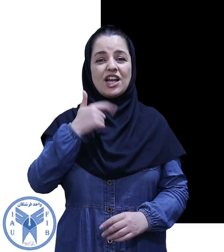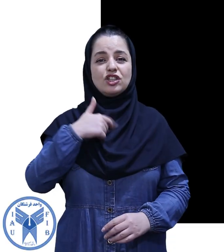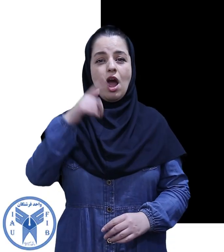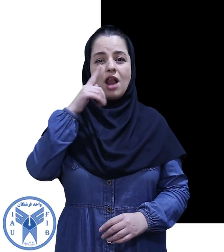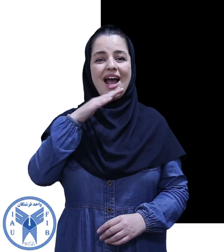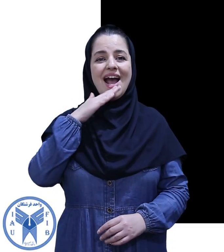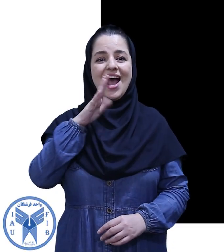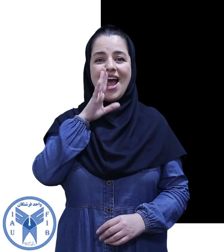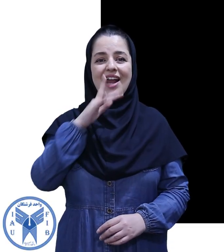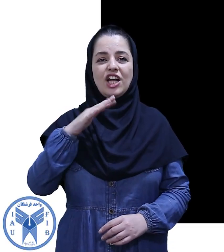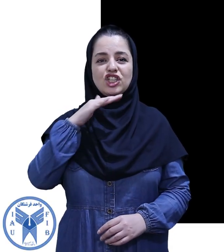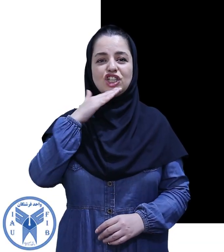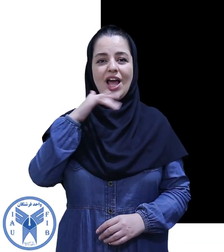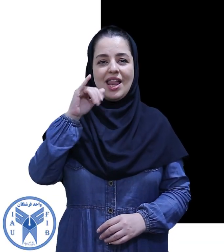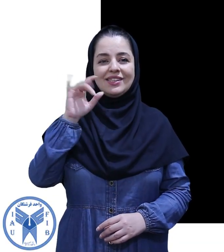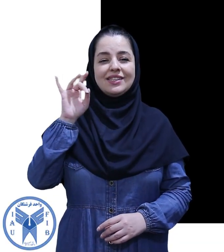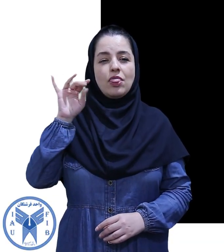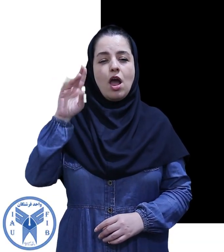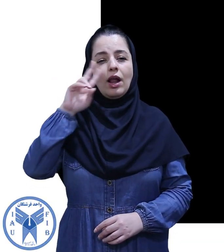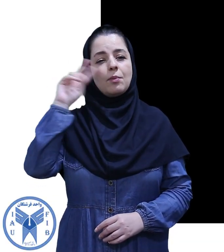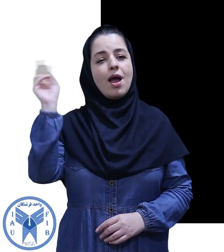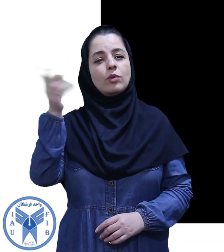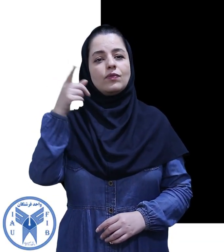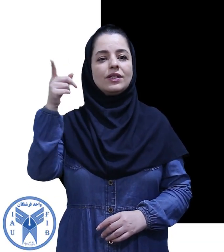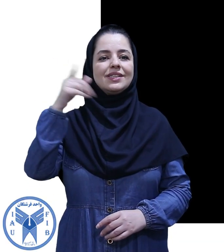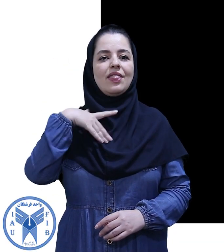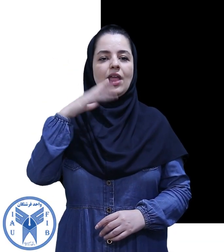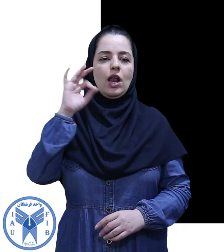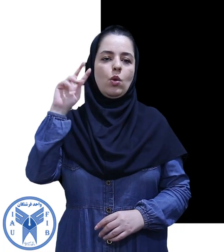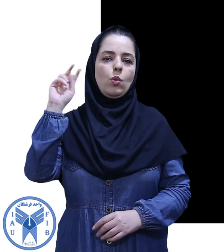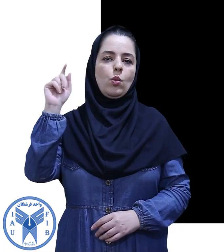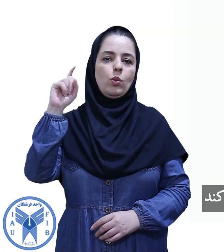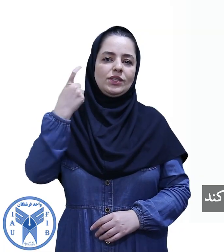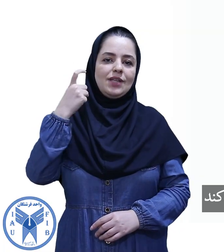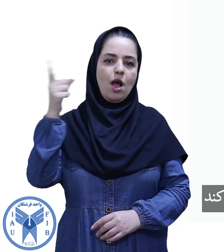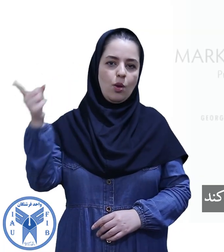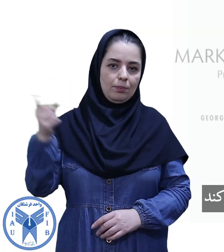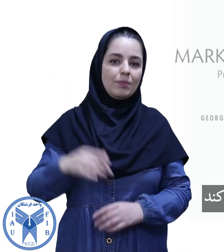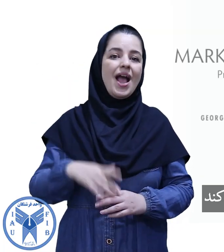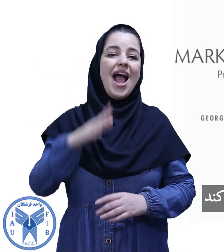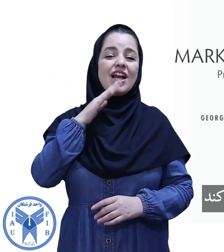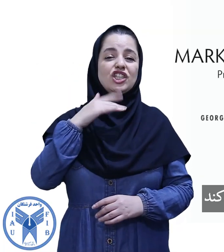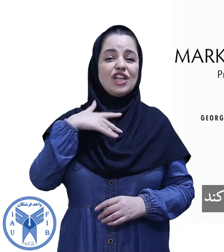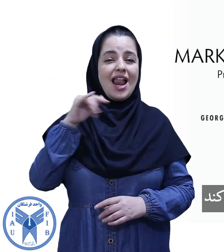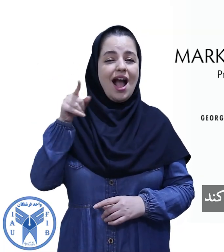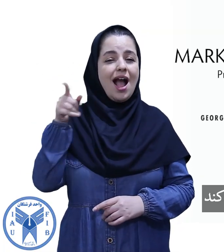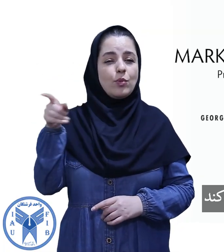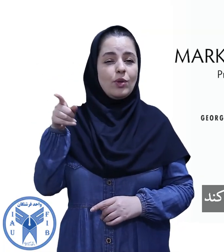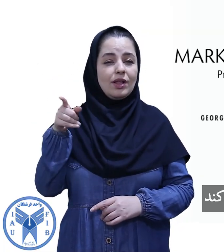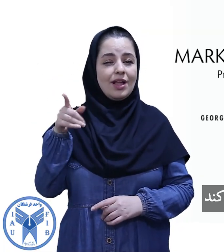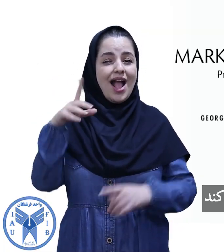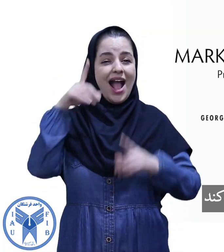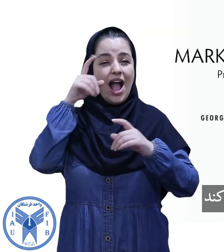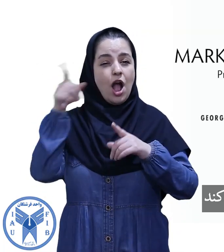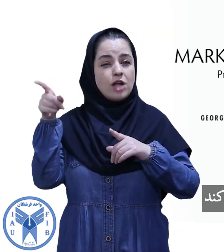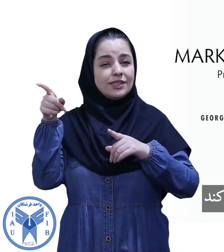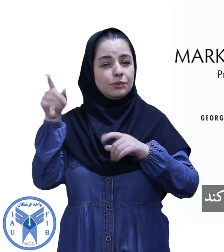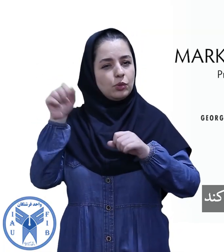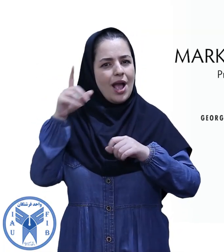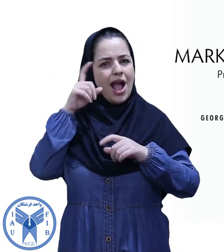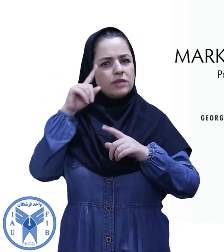Sir John Herschel was the scientific superstar of the 19th century. Herschel is the man who could have